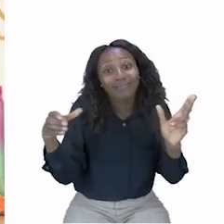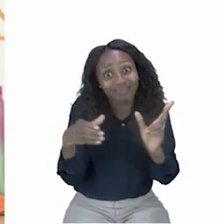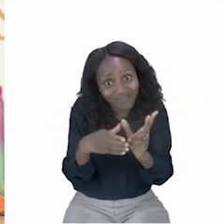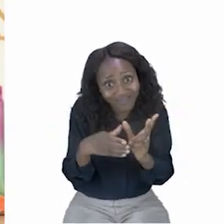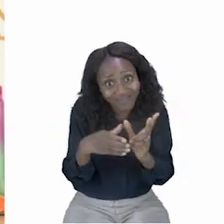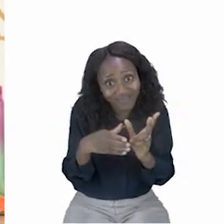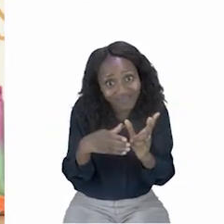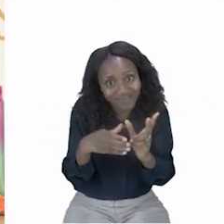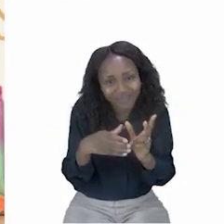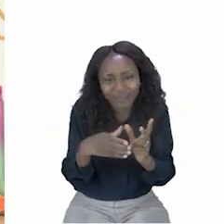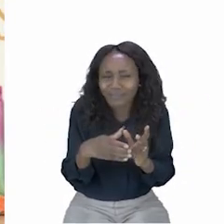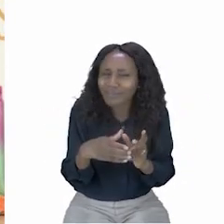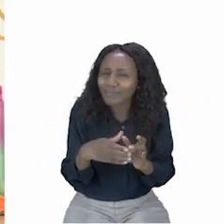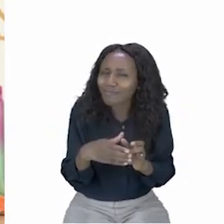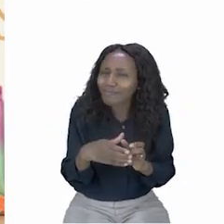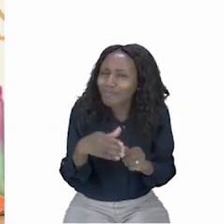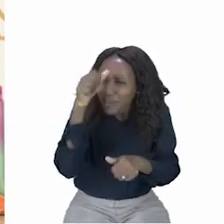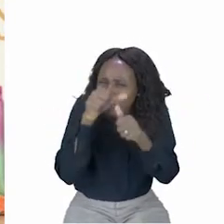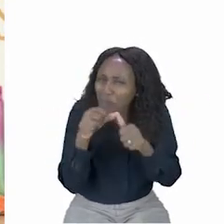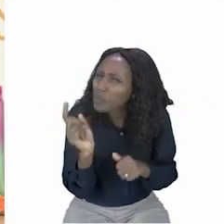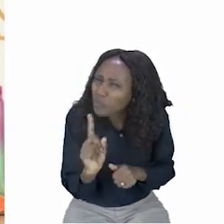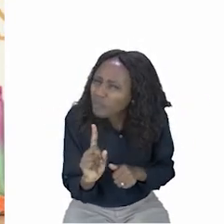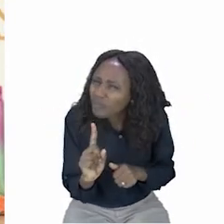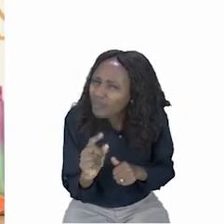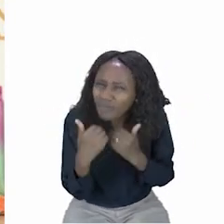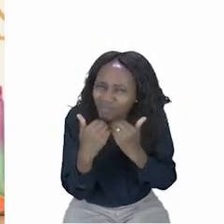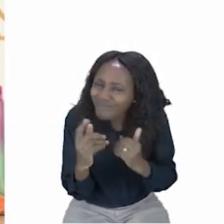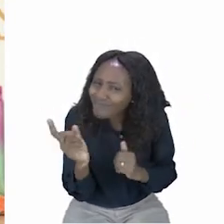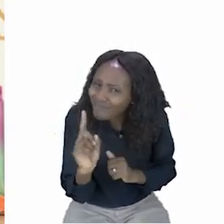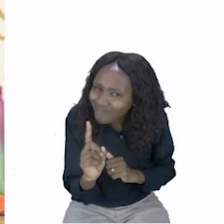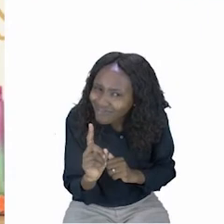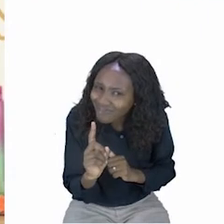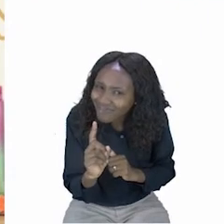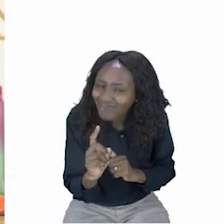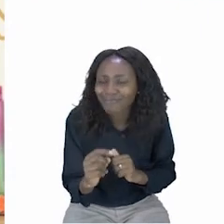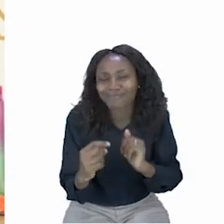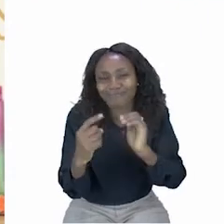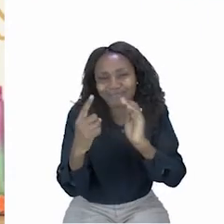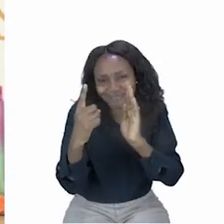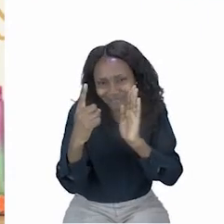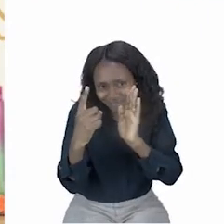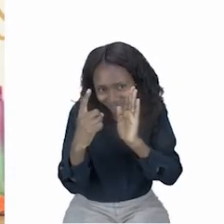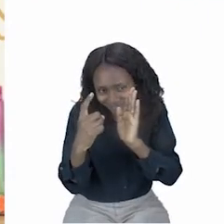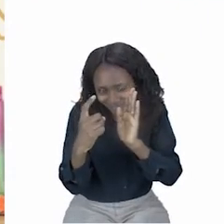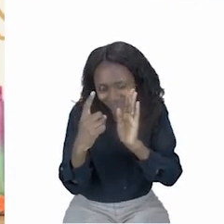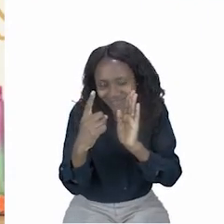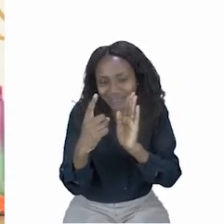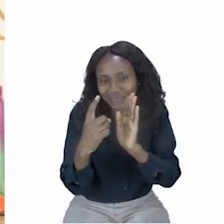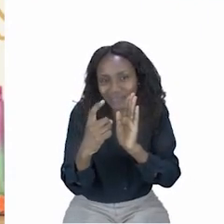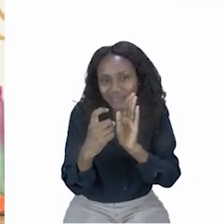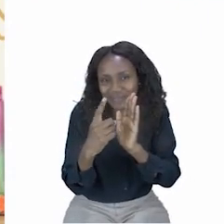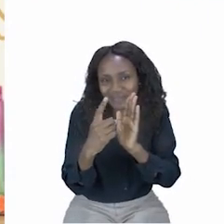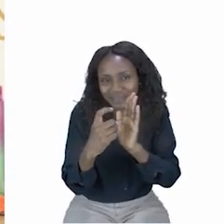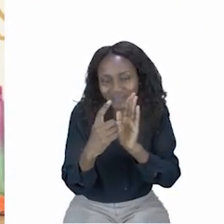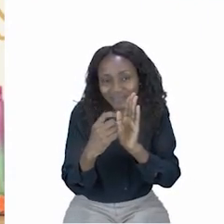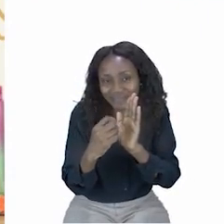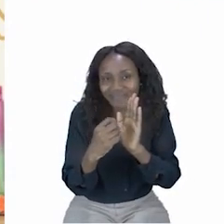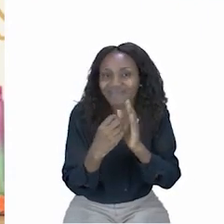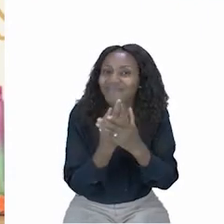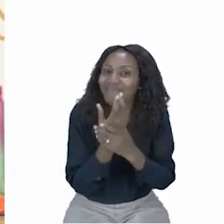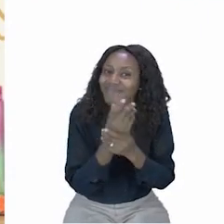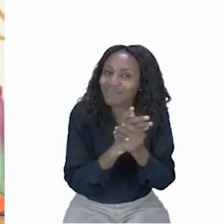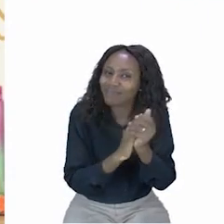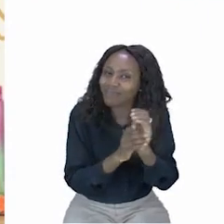communities. But before we get into our lesson, it is very important for us to sanitize.